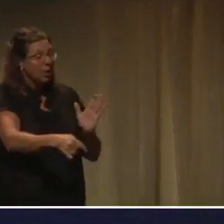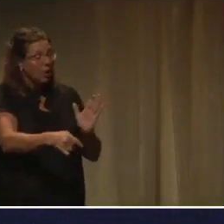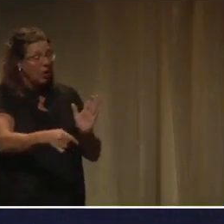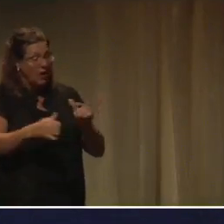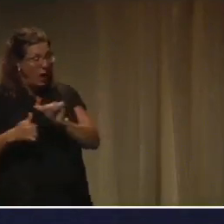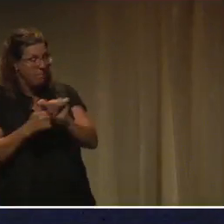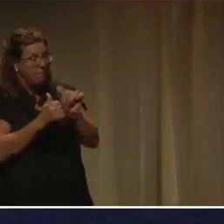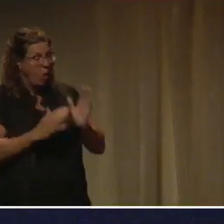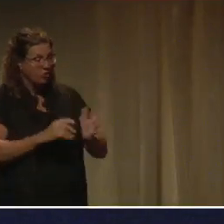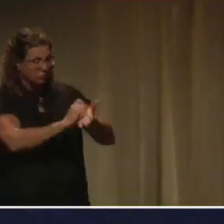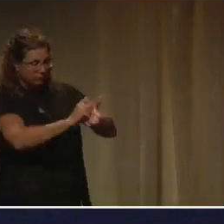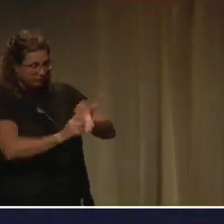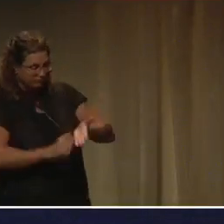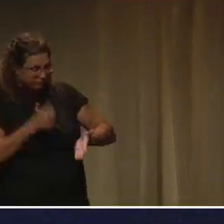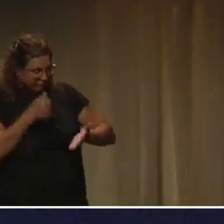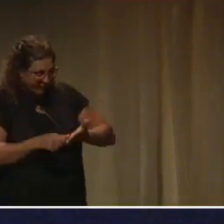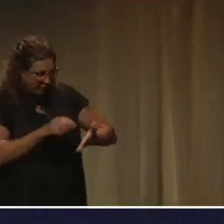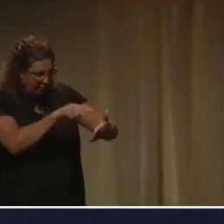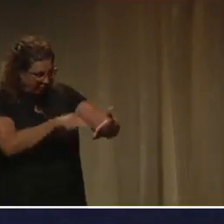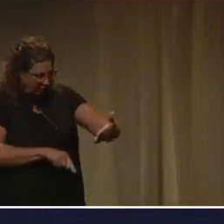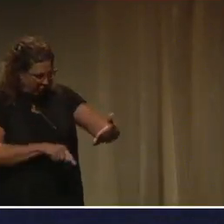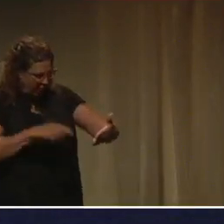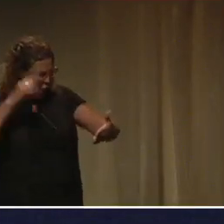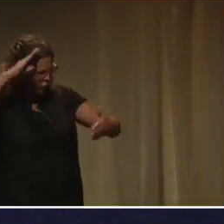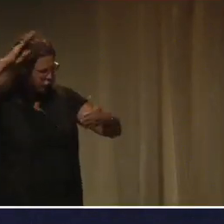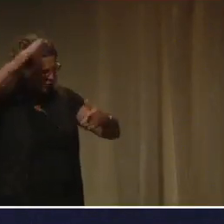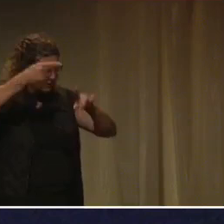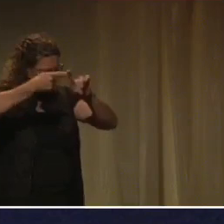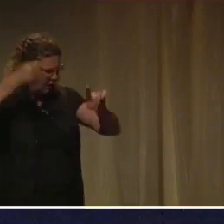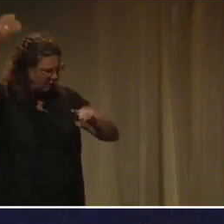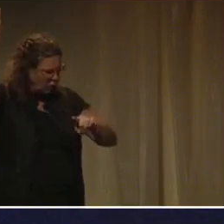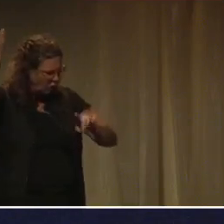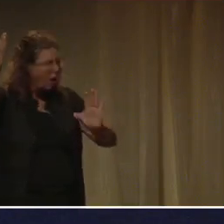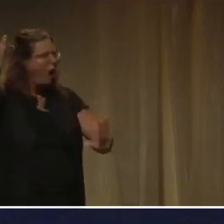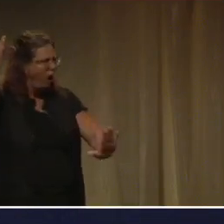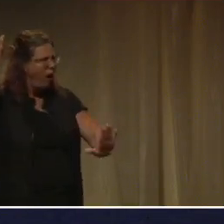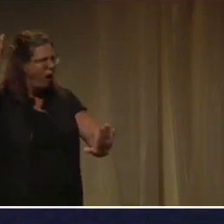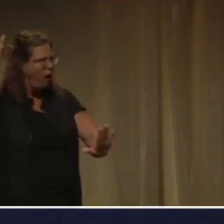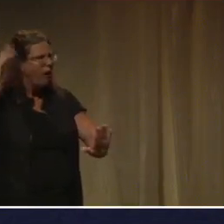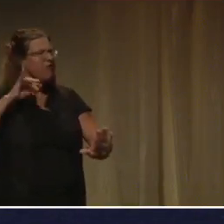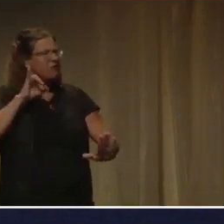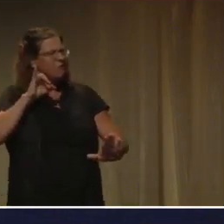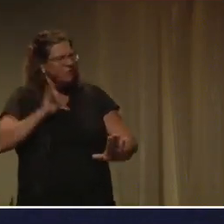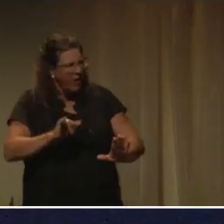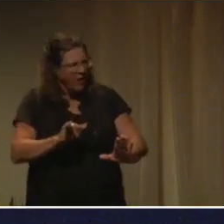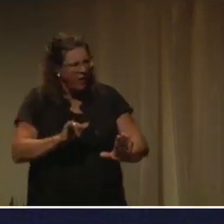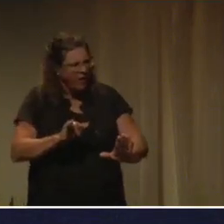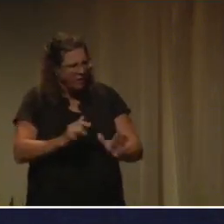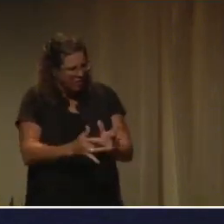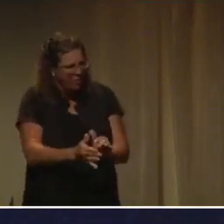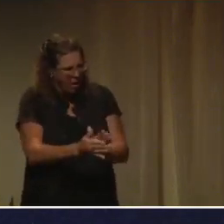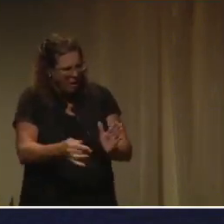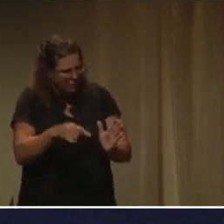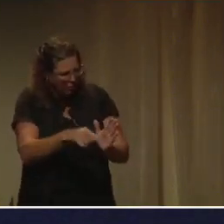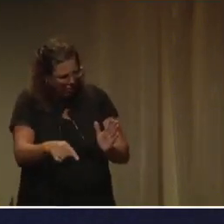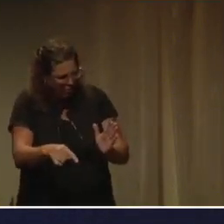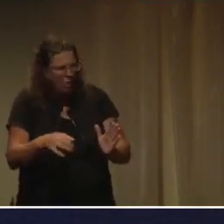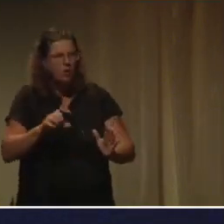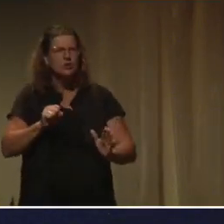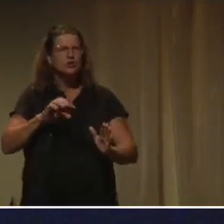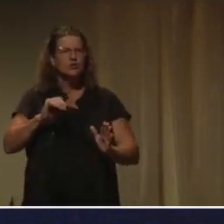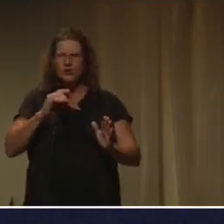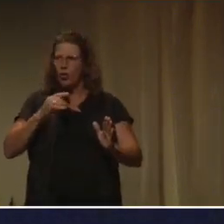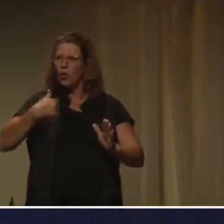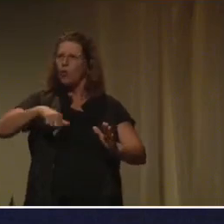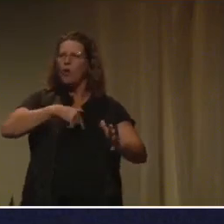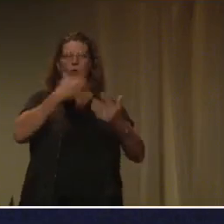greeting. And it's a way of bringing God into the picture right away and letting people know that God is here with all